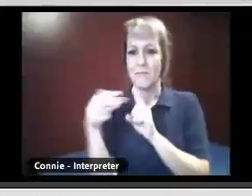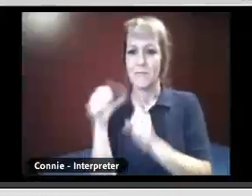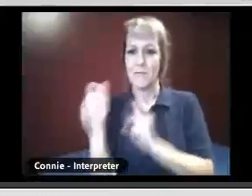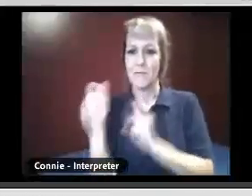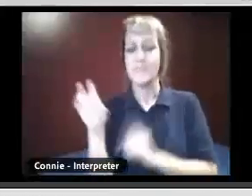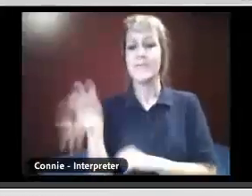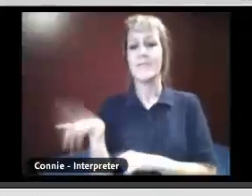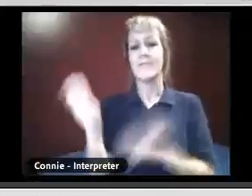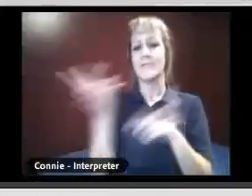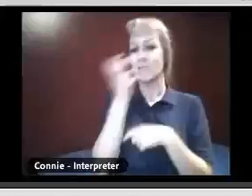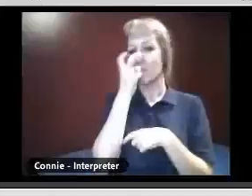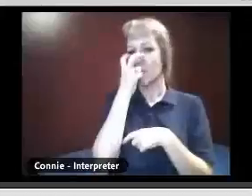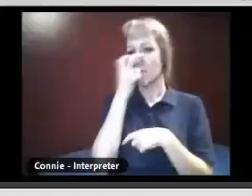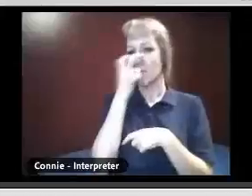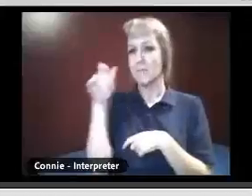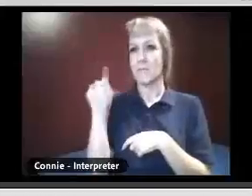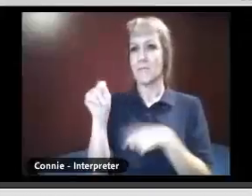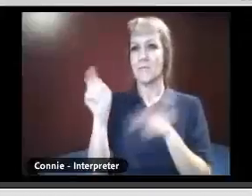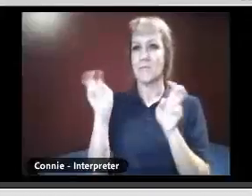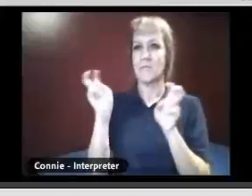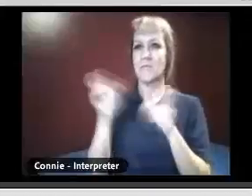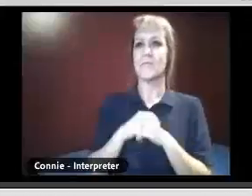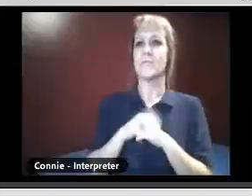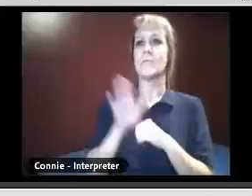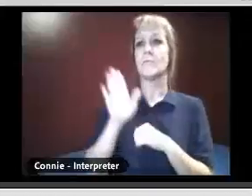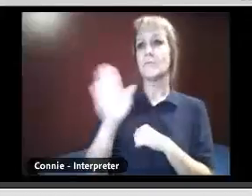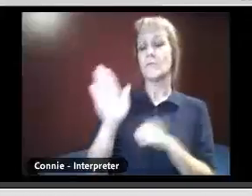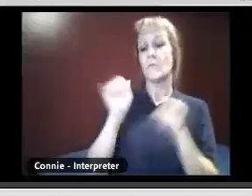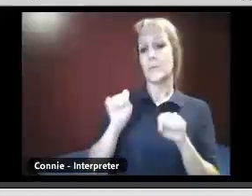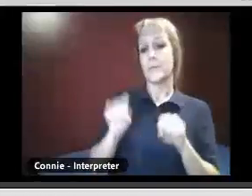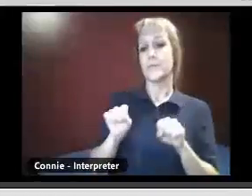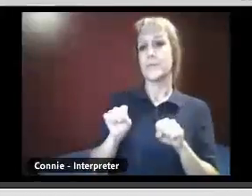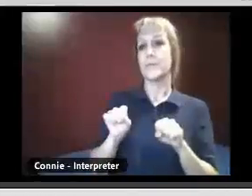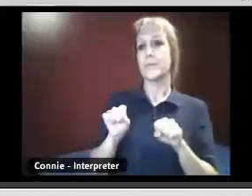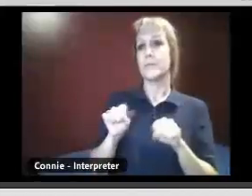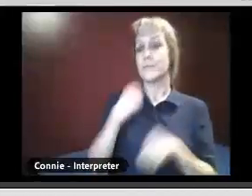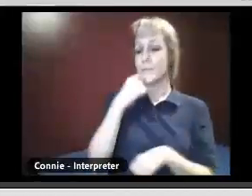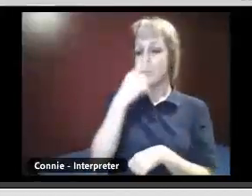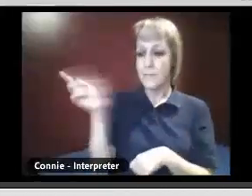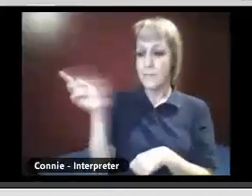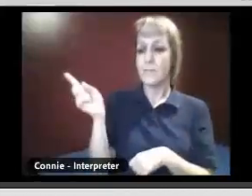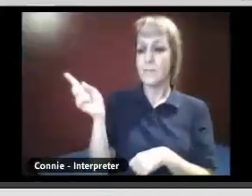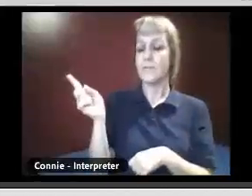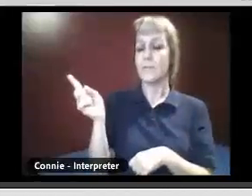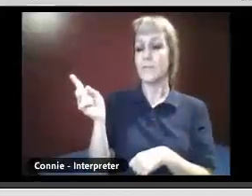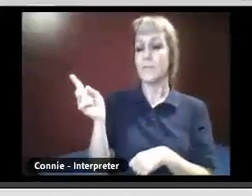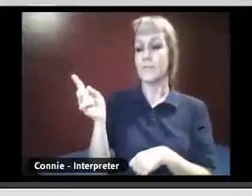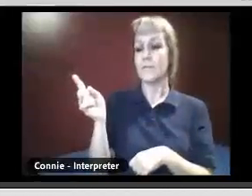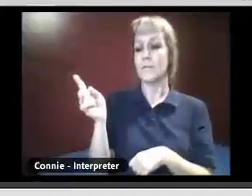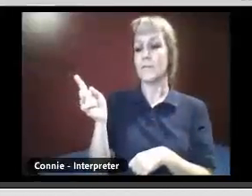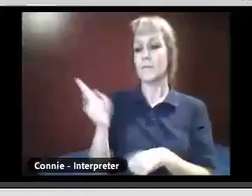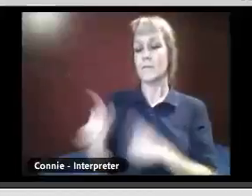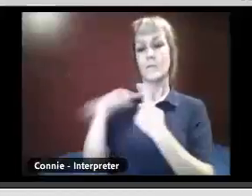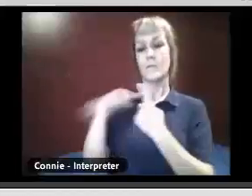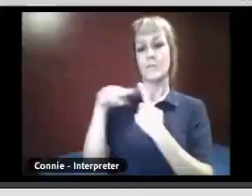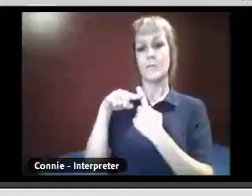spot. And your ability to tell them in a very constructive